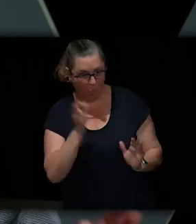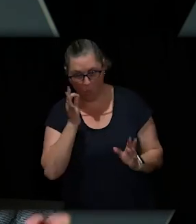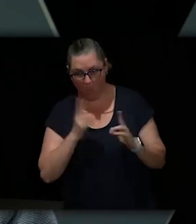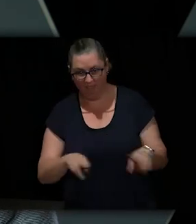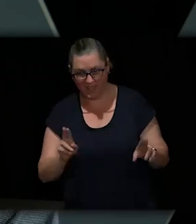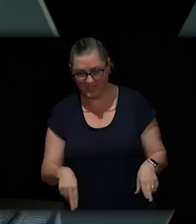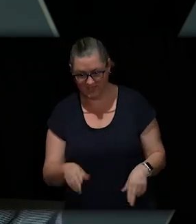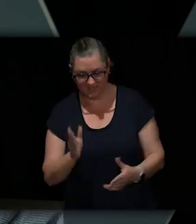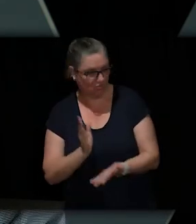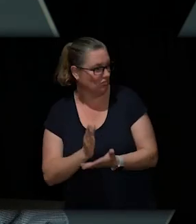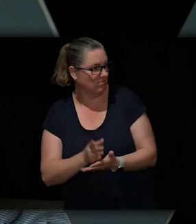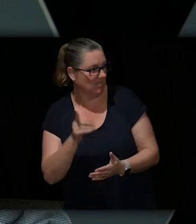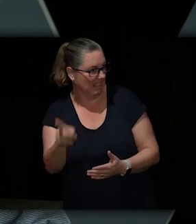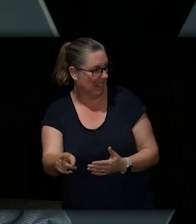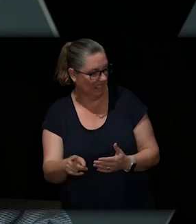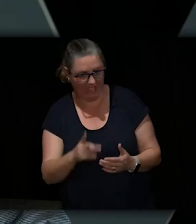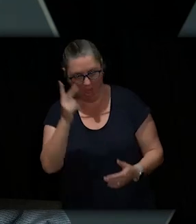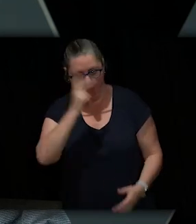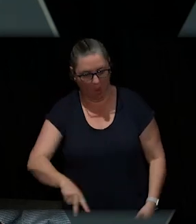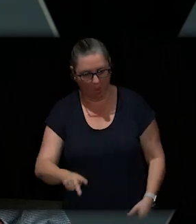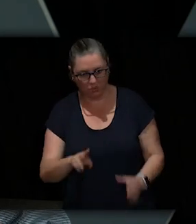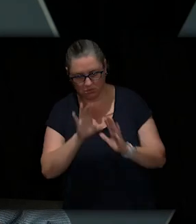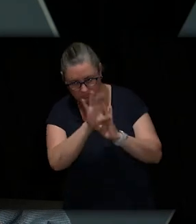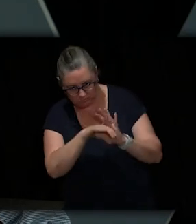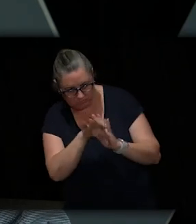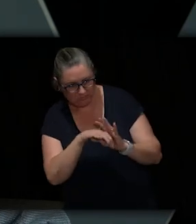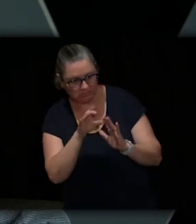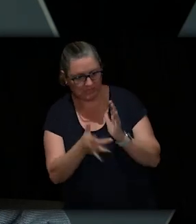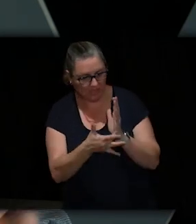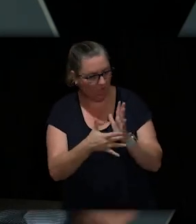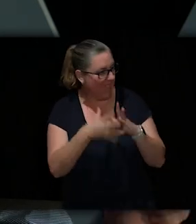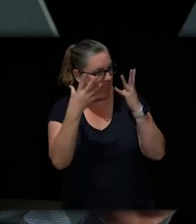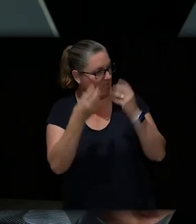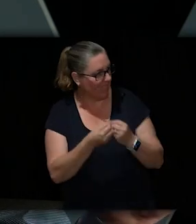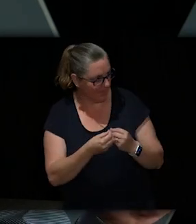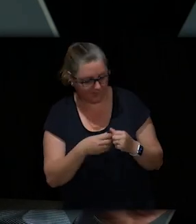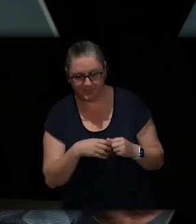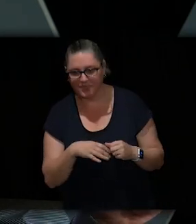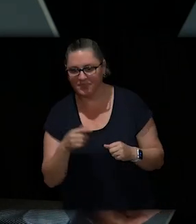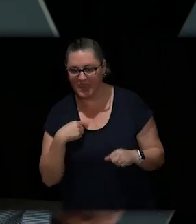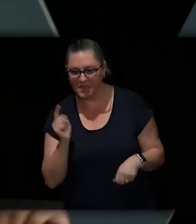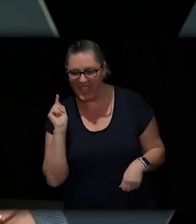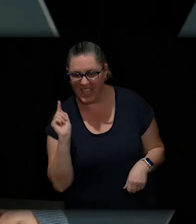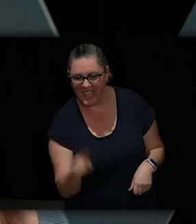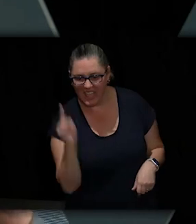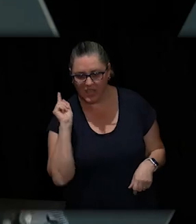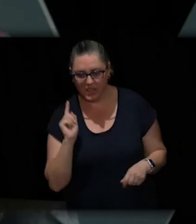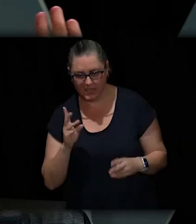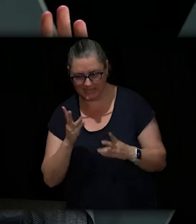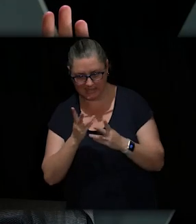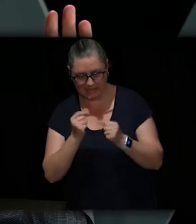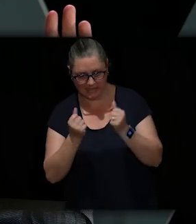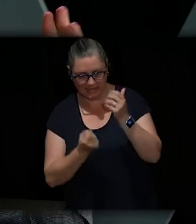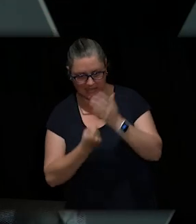nother story. But we had old, outdated computers, and I hit a button, and suddenly a huge,